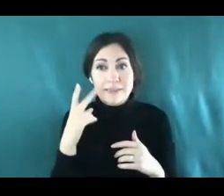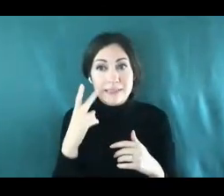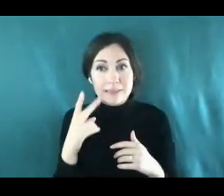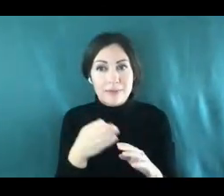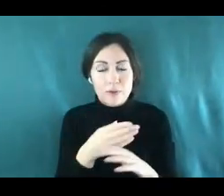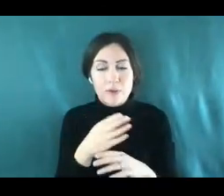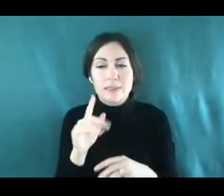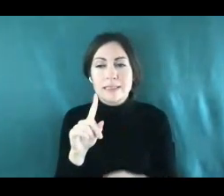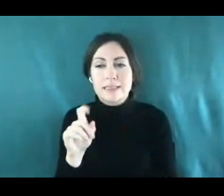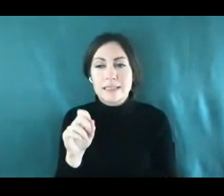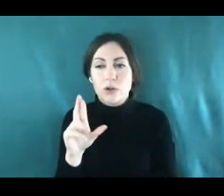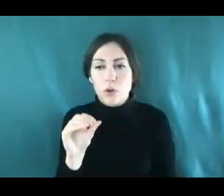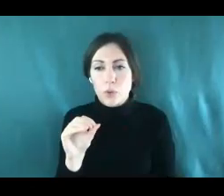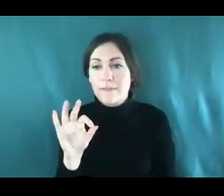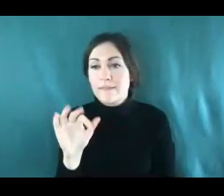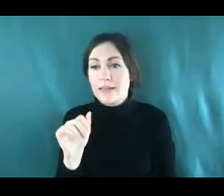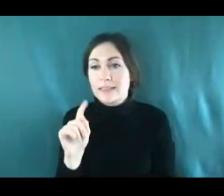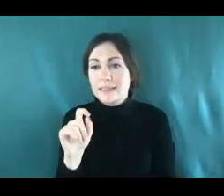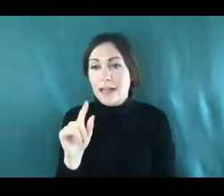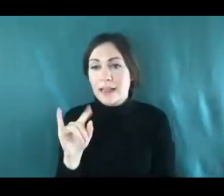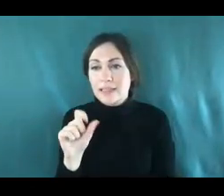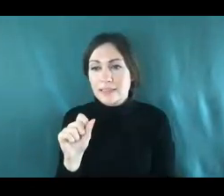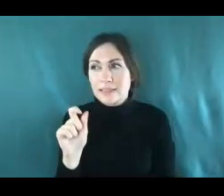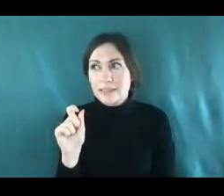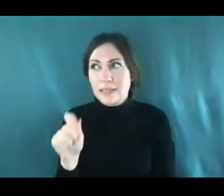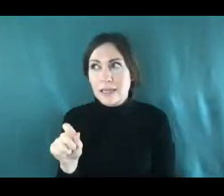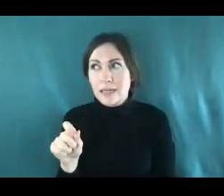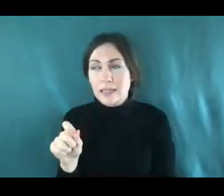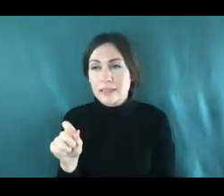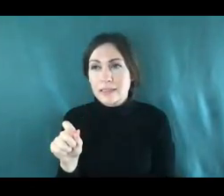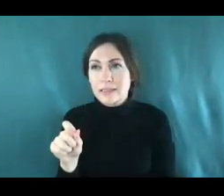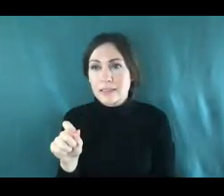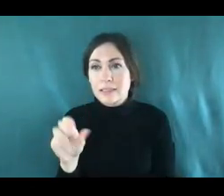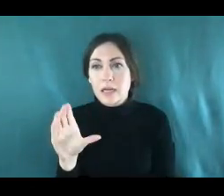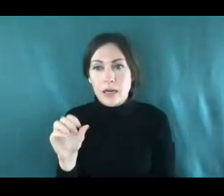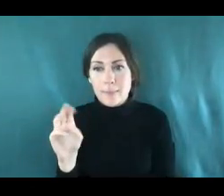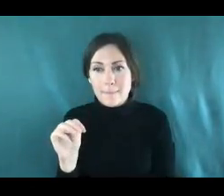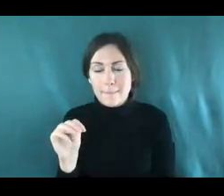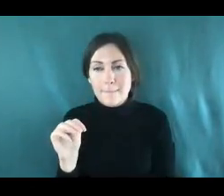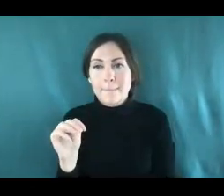Fatalities, I want to say .org, but let me get, nope, .com.